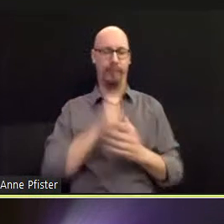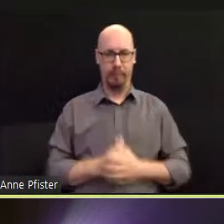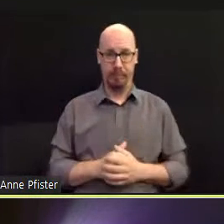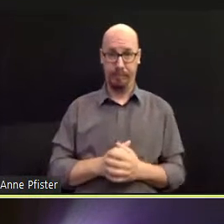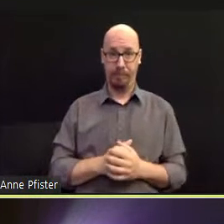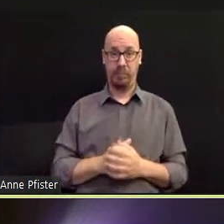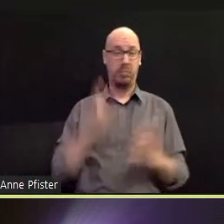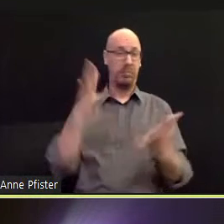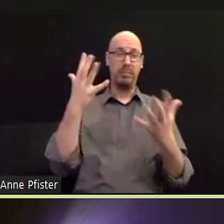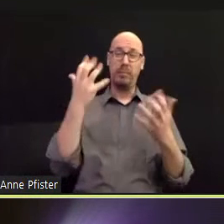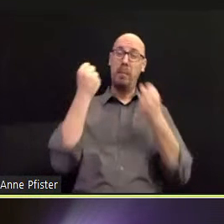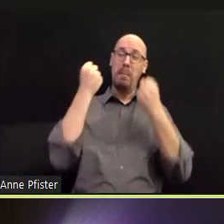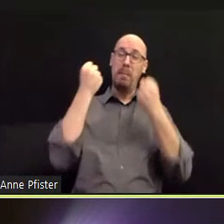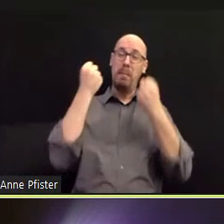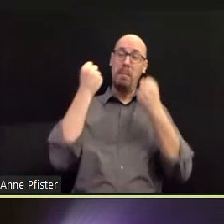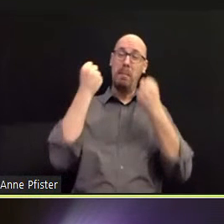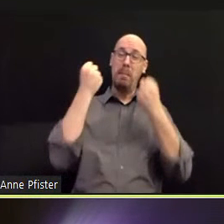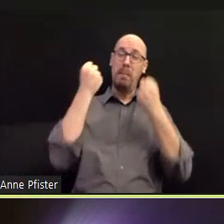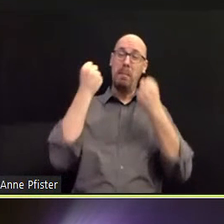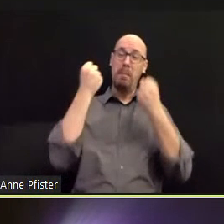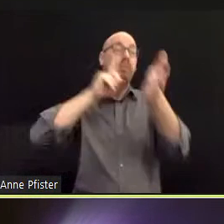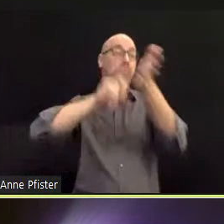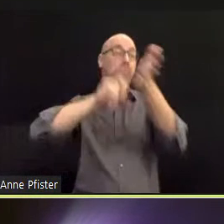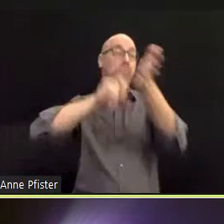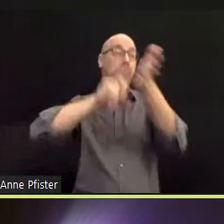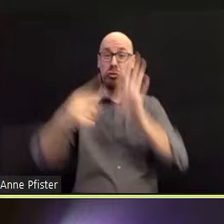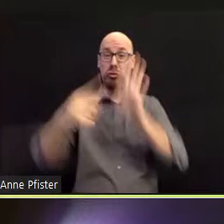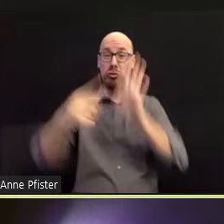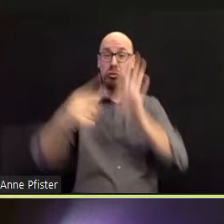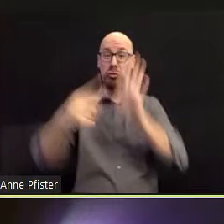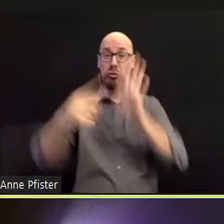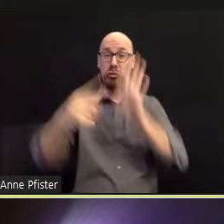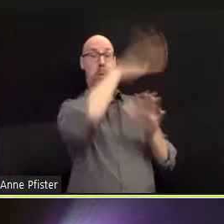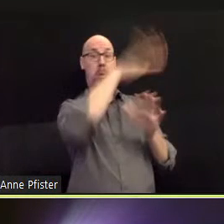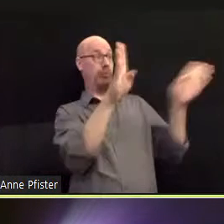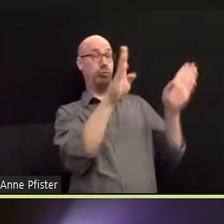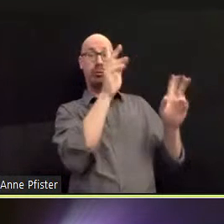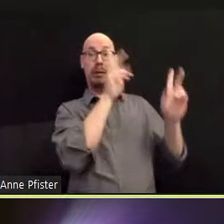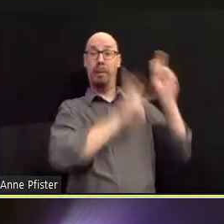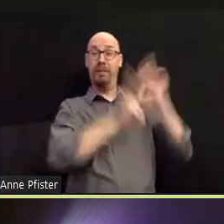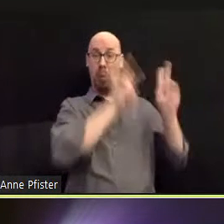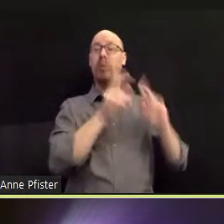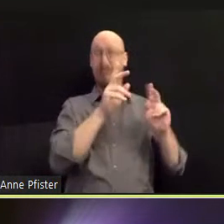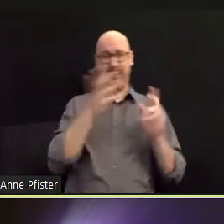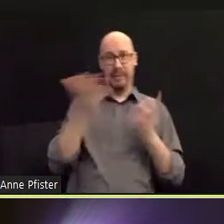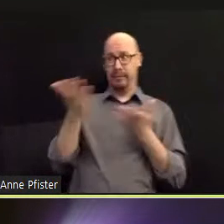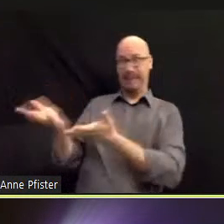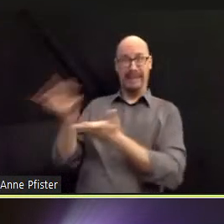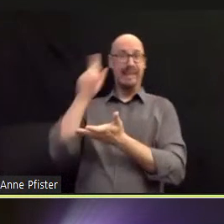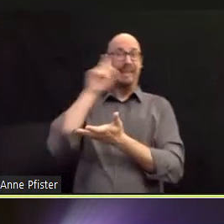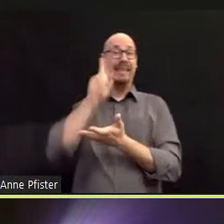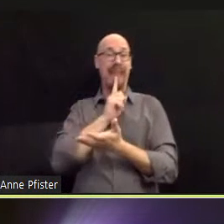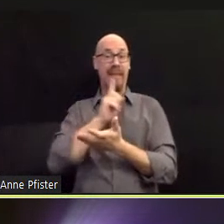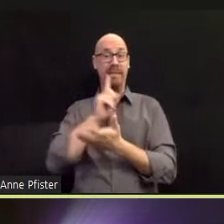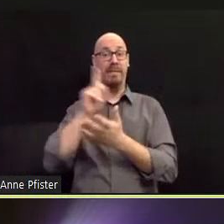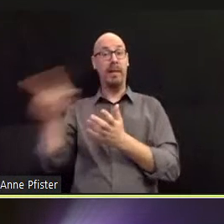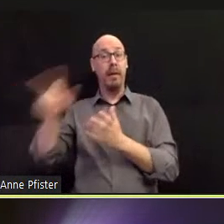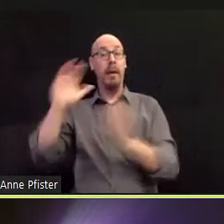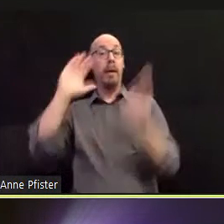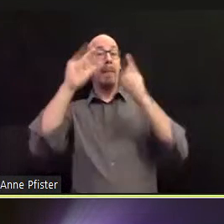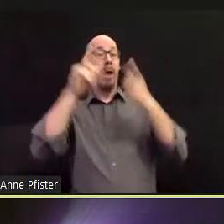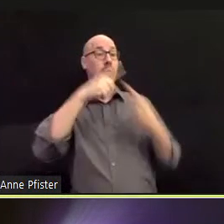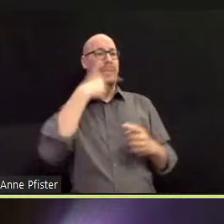Decades of scholarship have pointed out to the mainstream important differences in deaf sociality compared to hearing